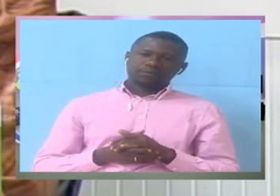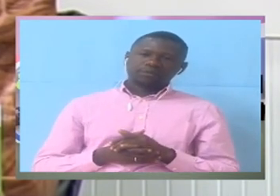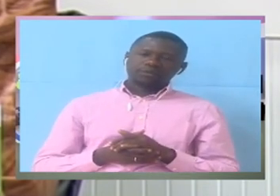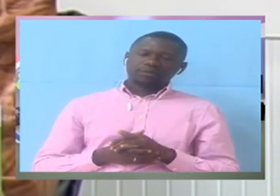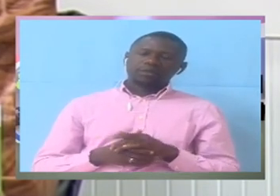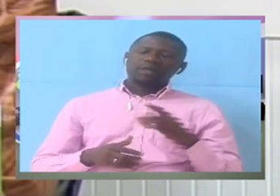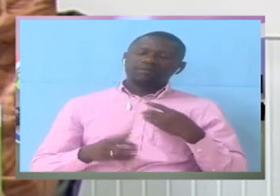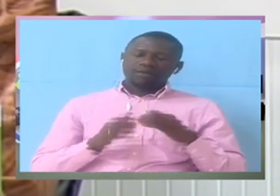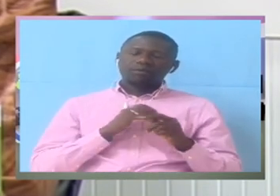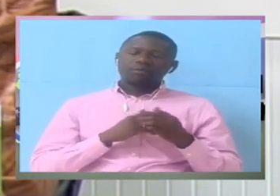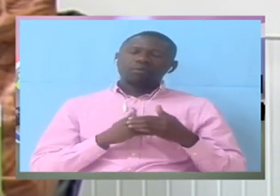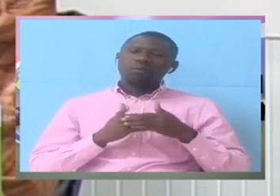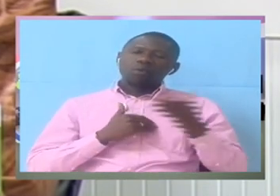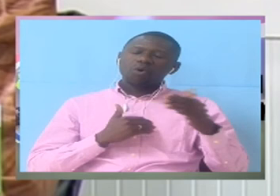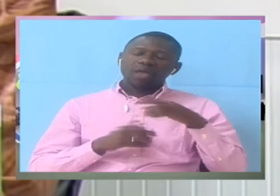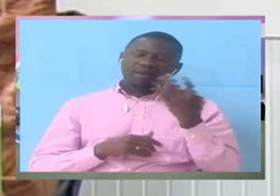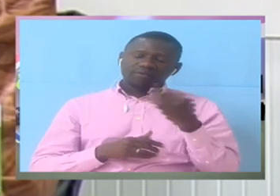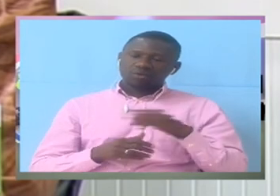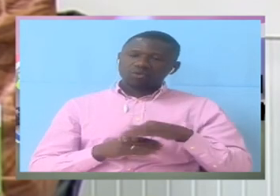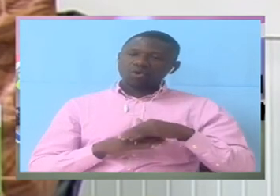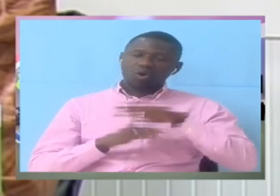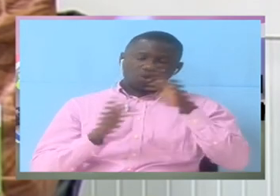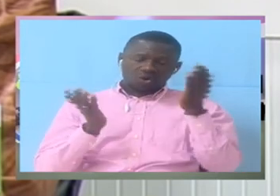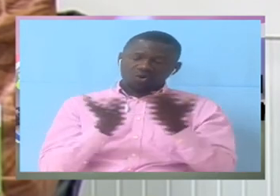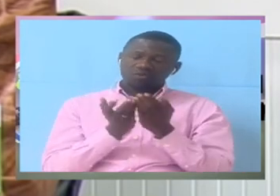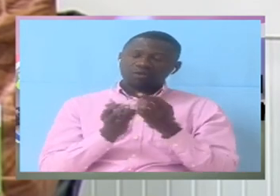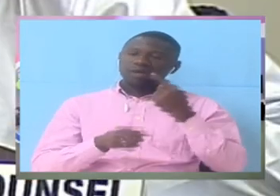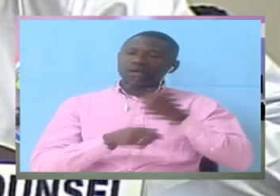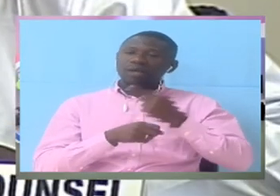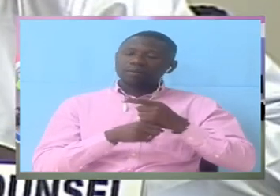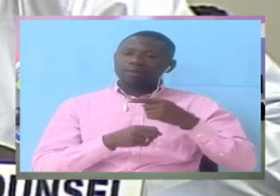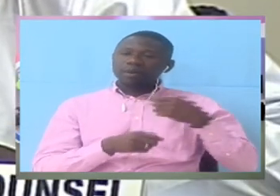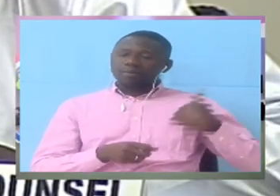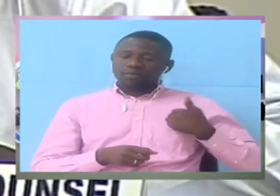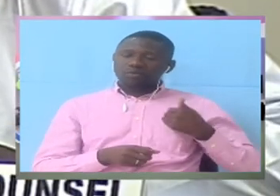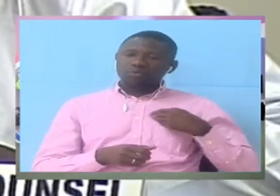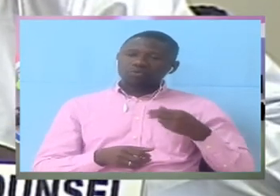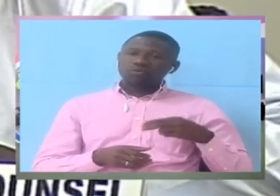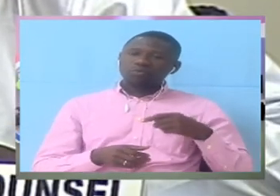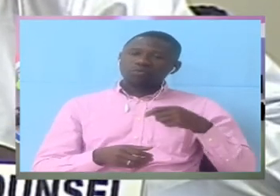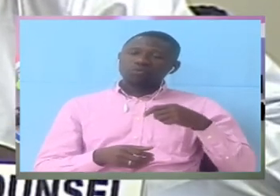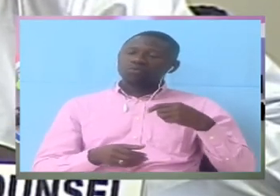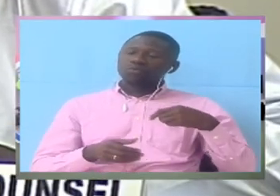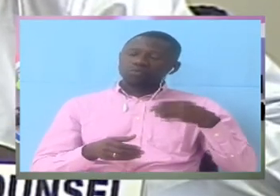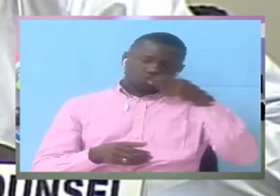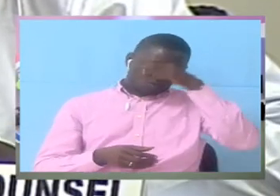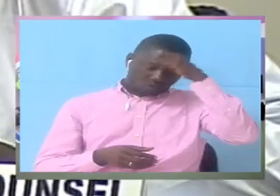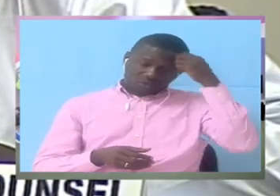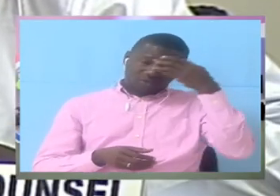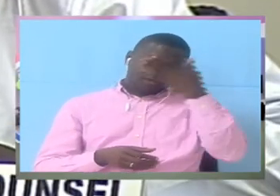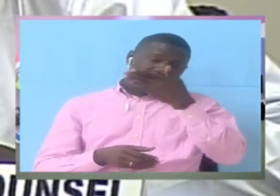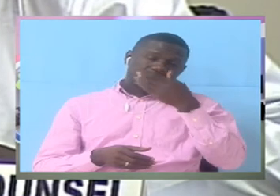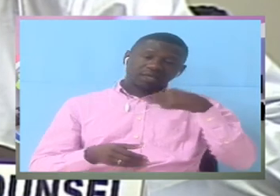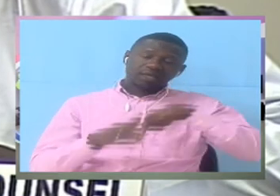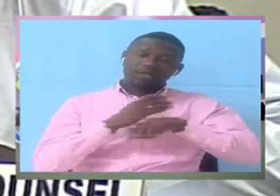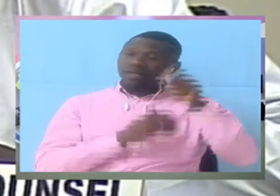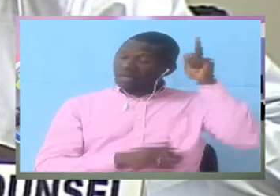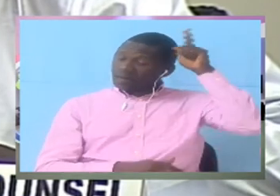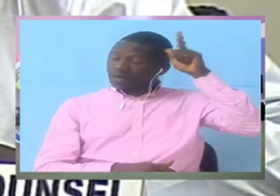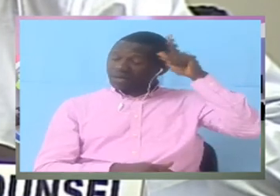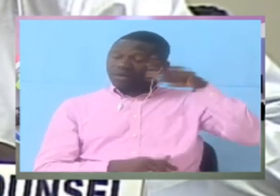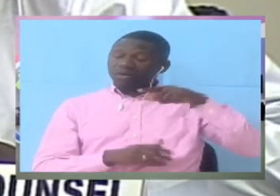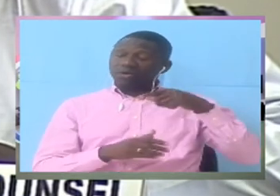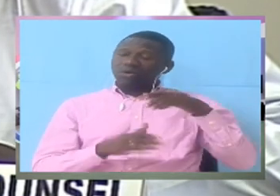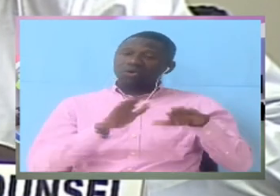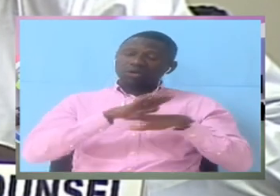most, if not all, of the Gambians that served in Liberia at that time under the